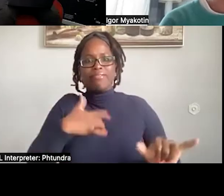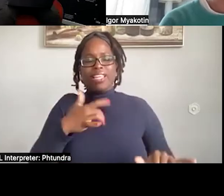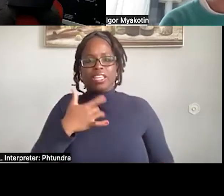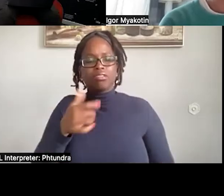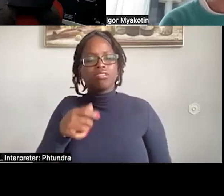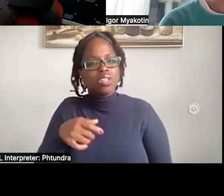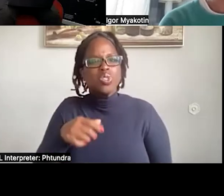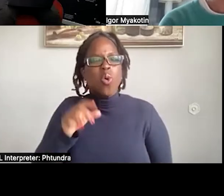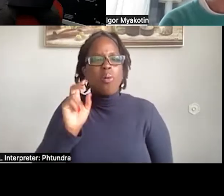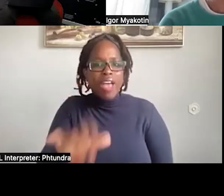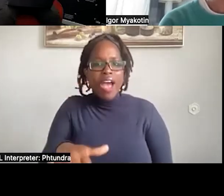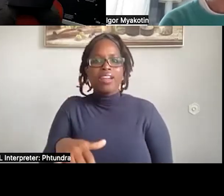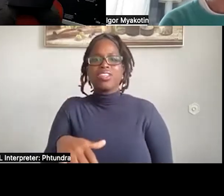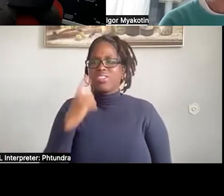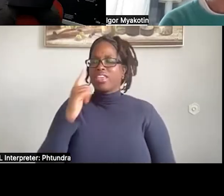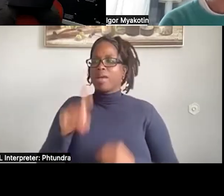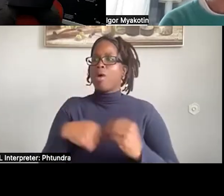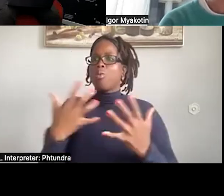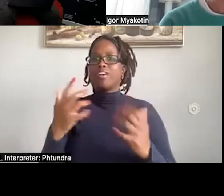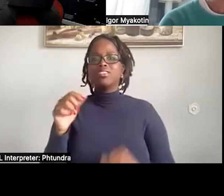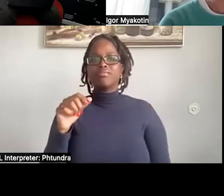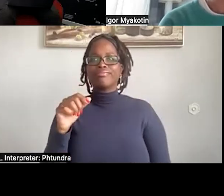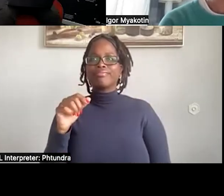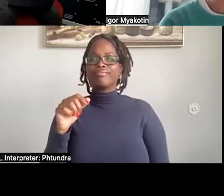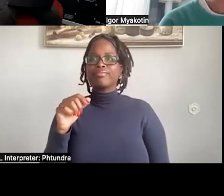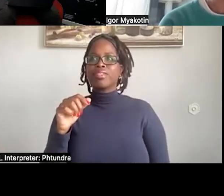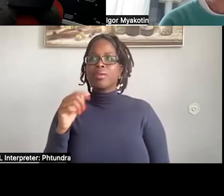And for example,